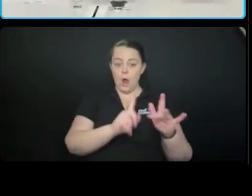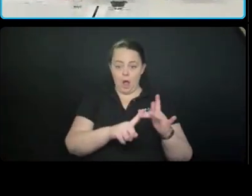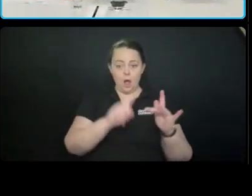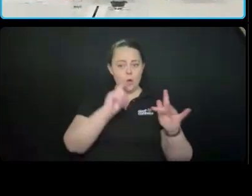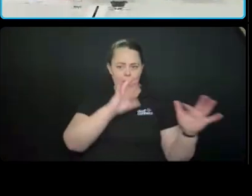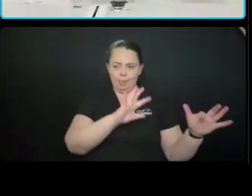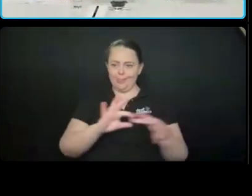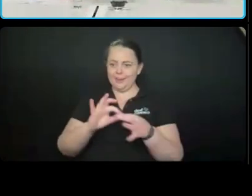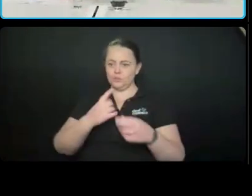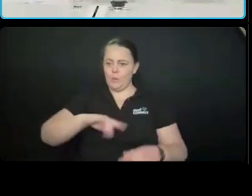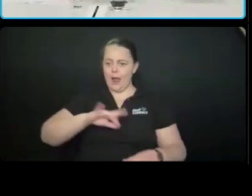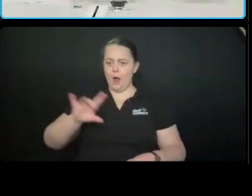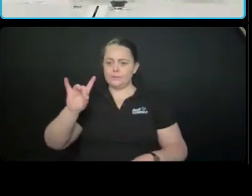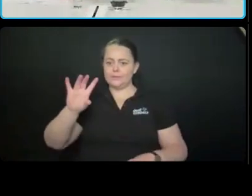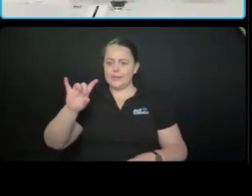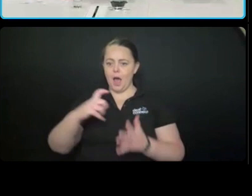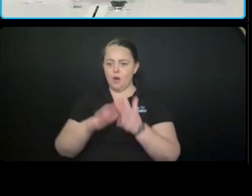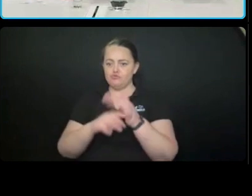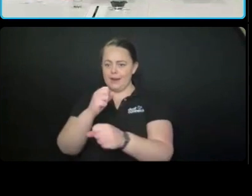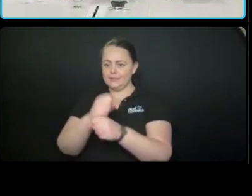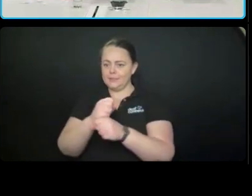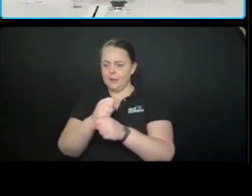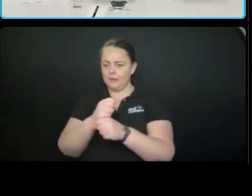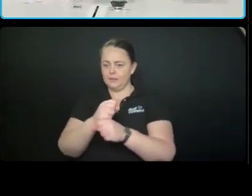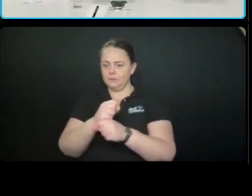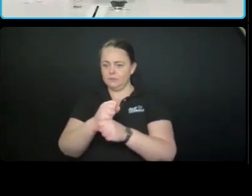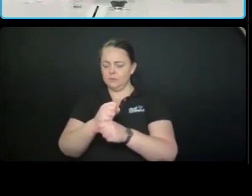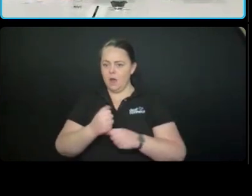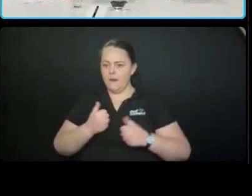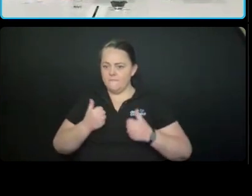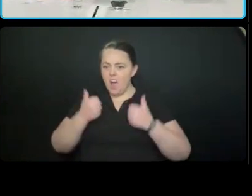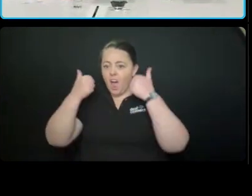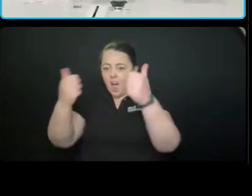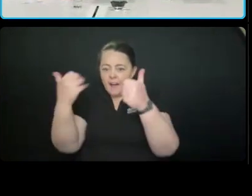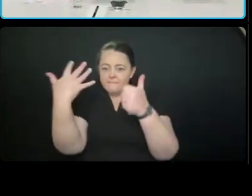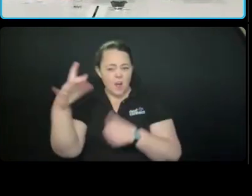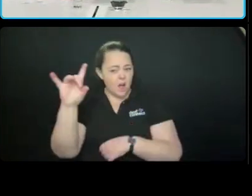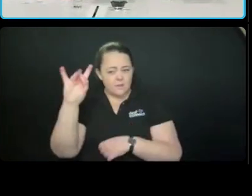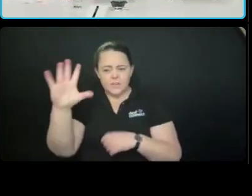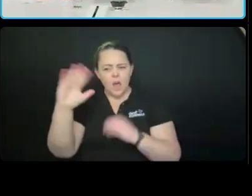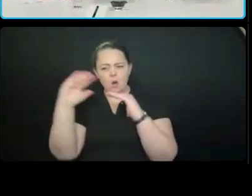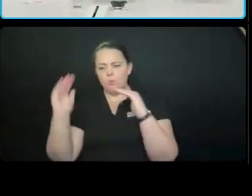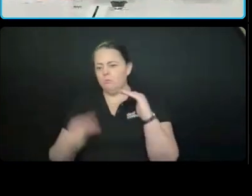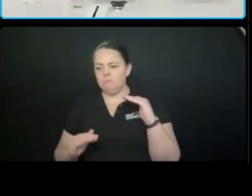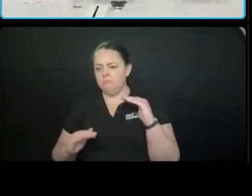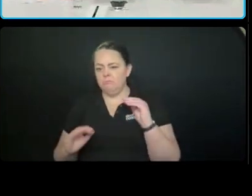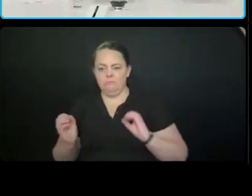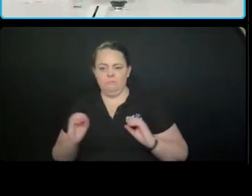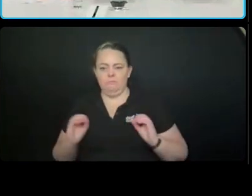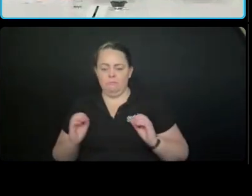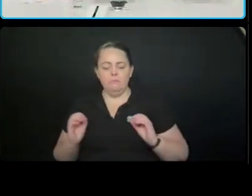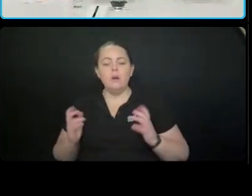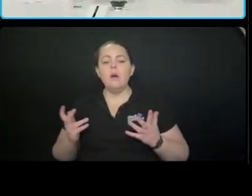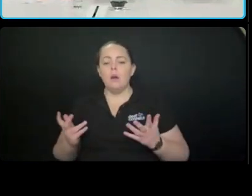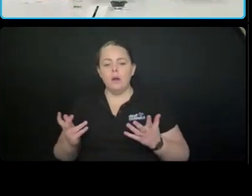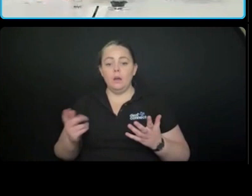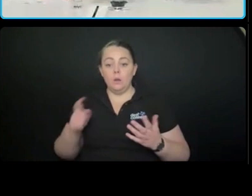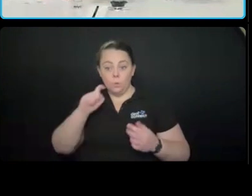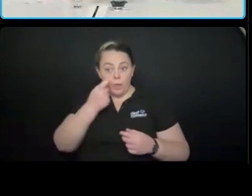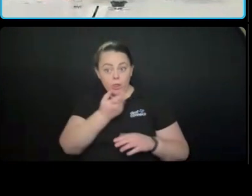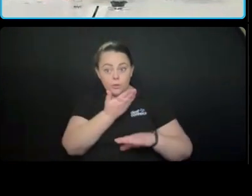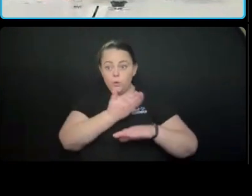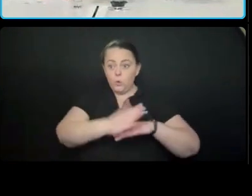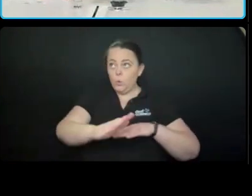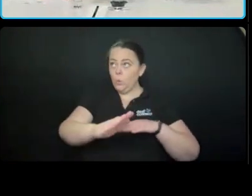as I touched on, no is the short of this one as well. The new quality indicators will